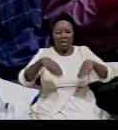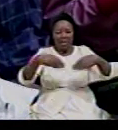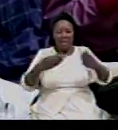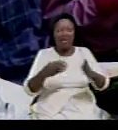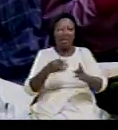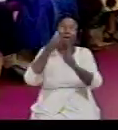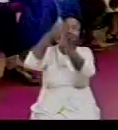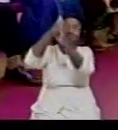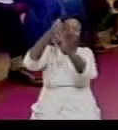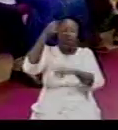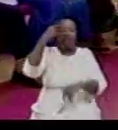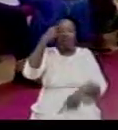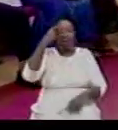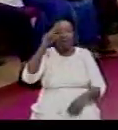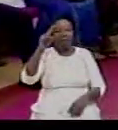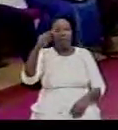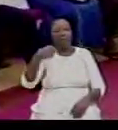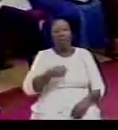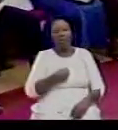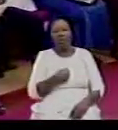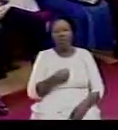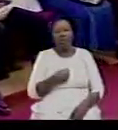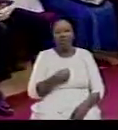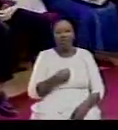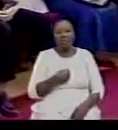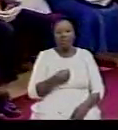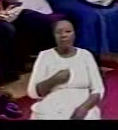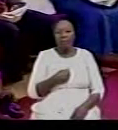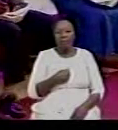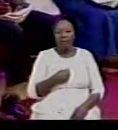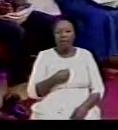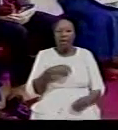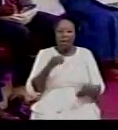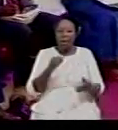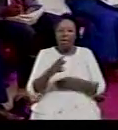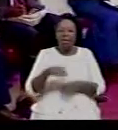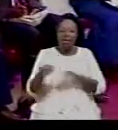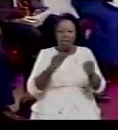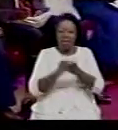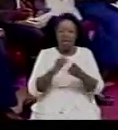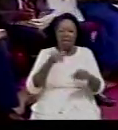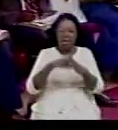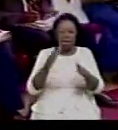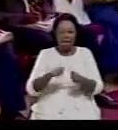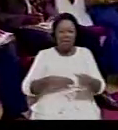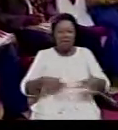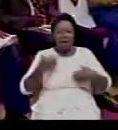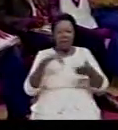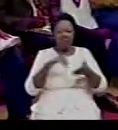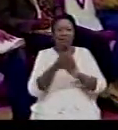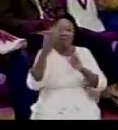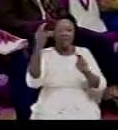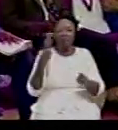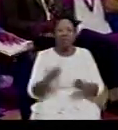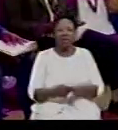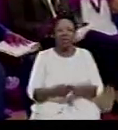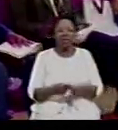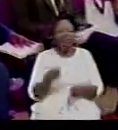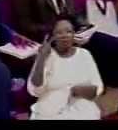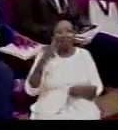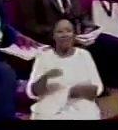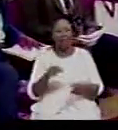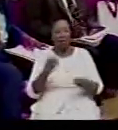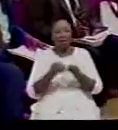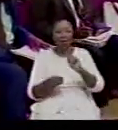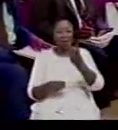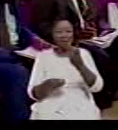gave himself for me. He'll accomplish that in every life in Jesus' name. Let's look at number two